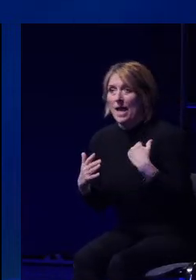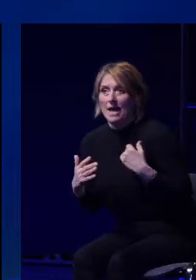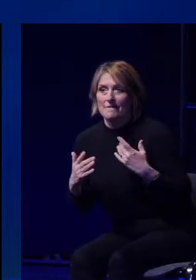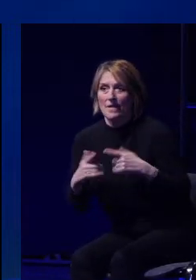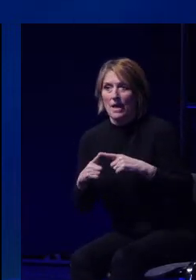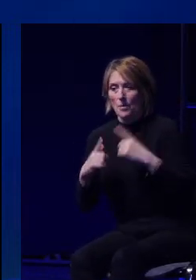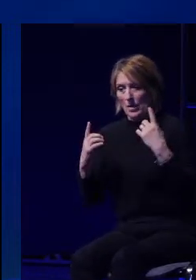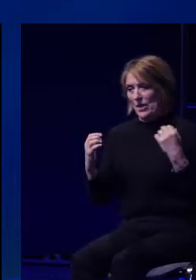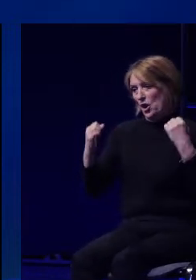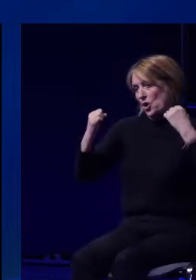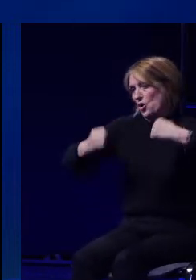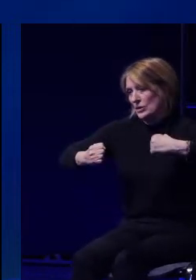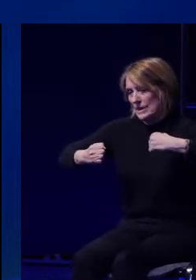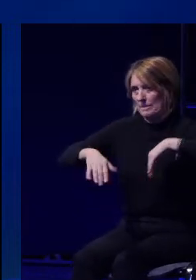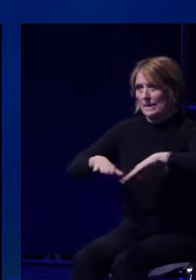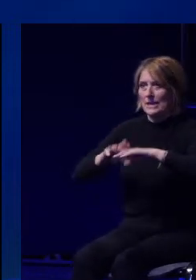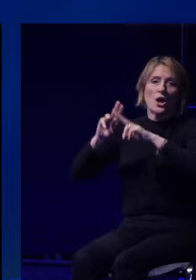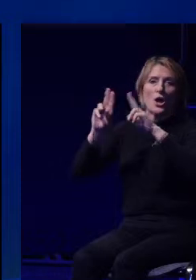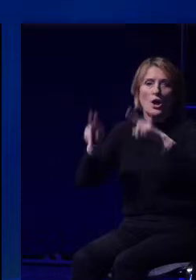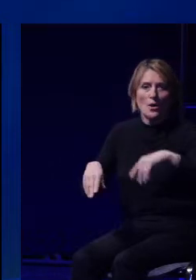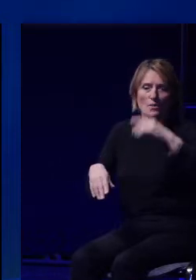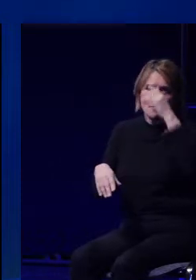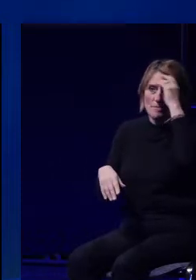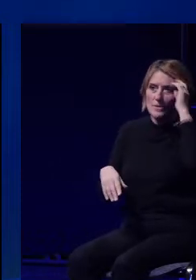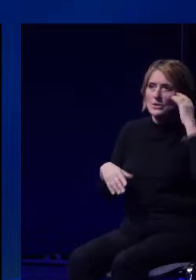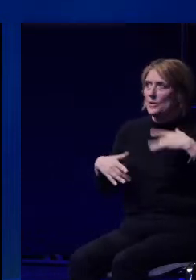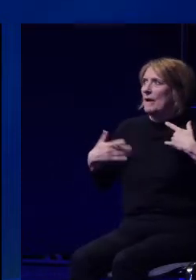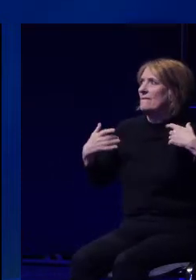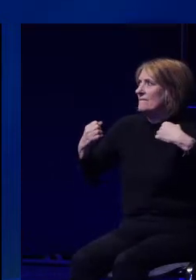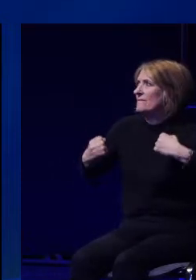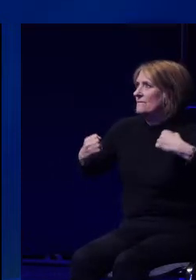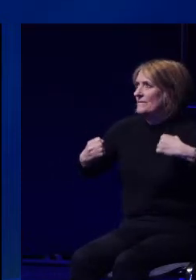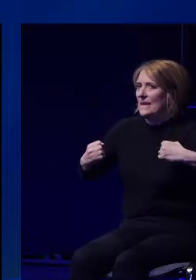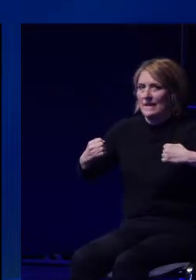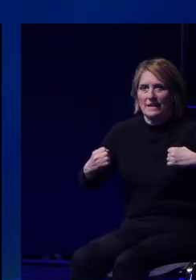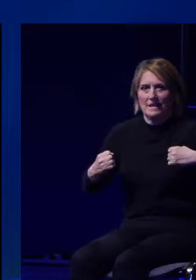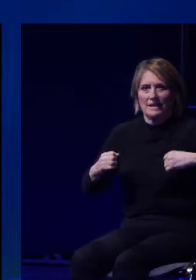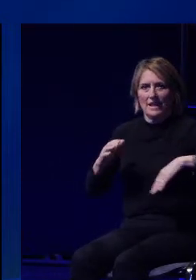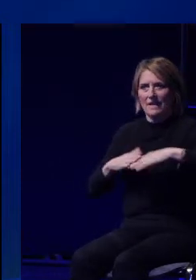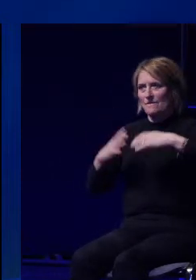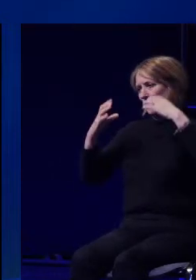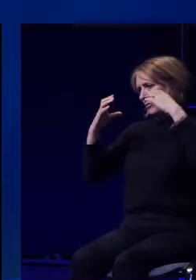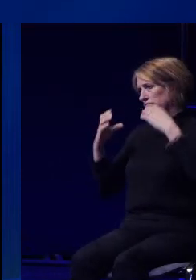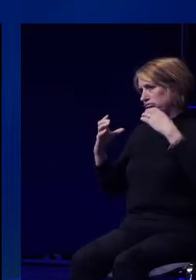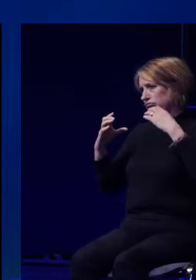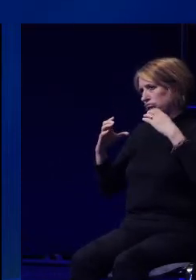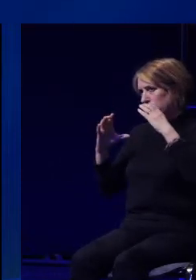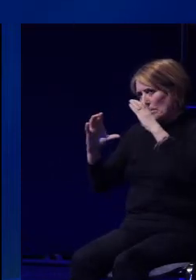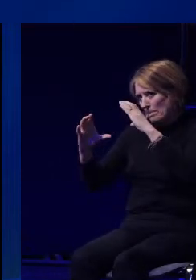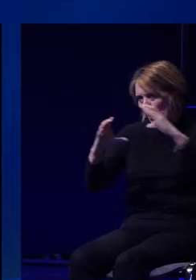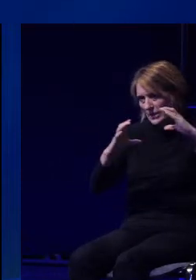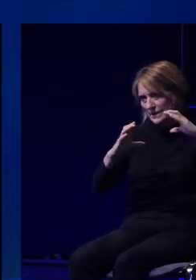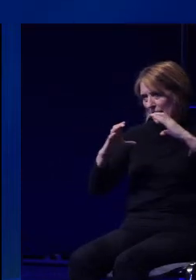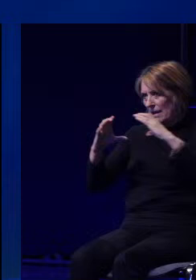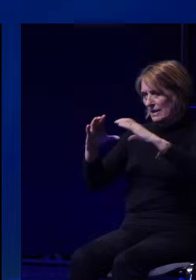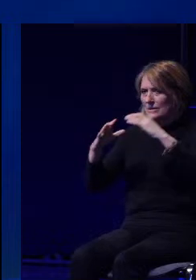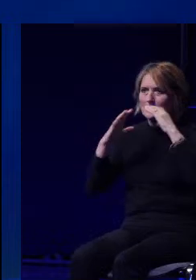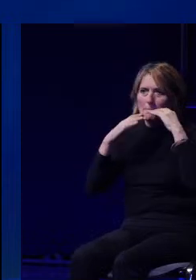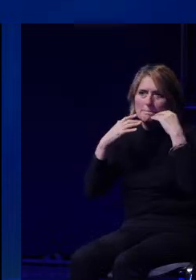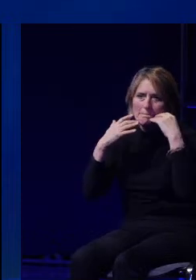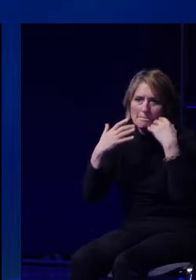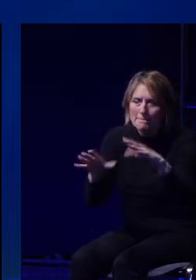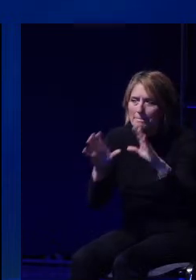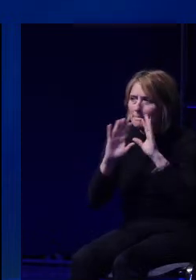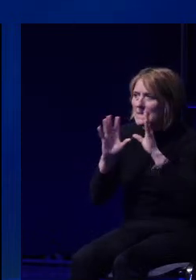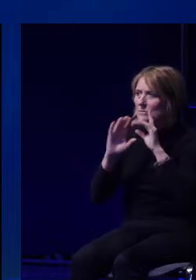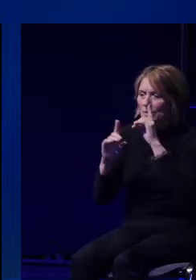this technology we show you. So actually you have the feeling. I have a 4K monitor on it, right? So it's amazing what it can do.